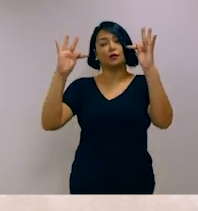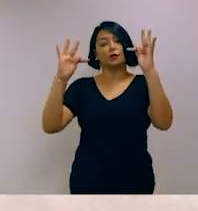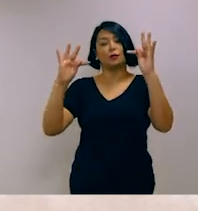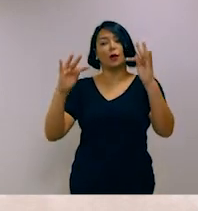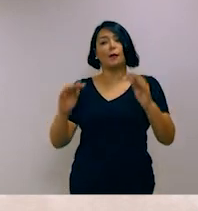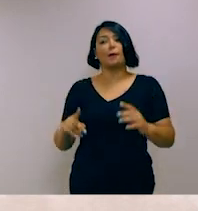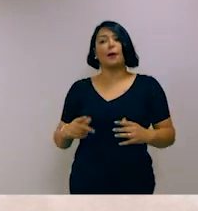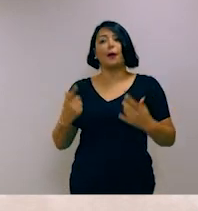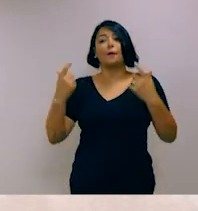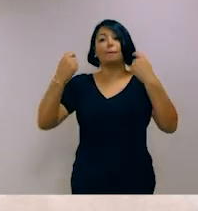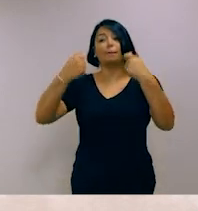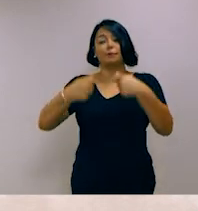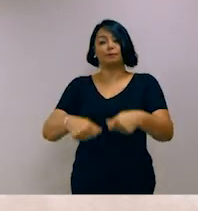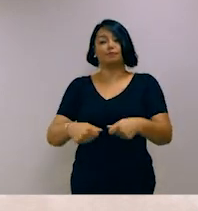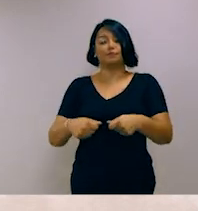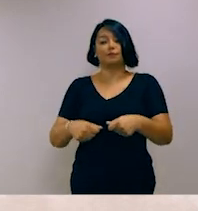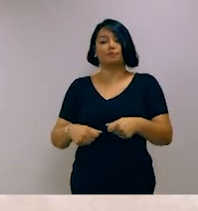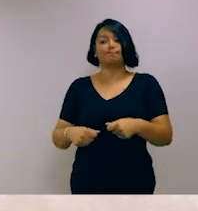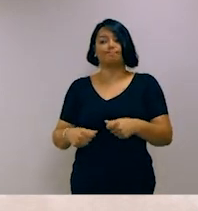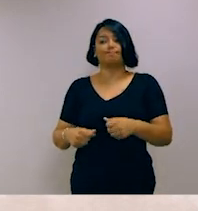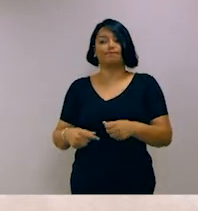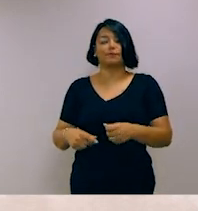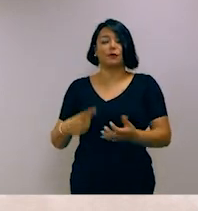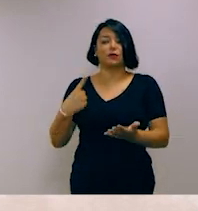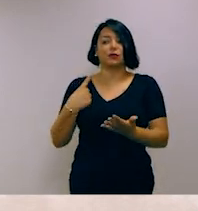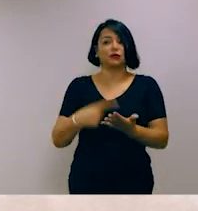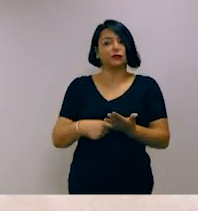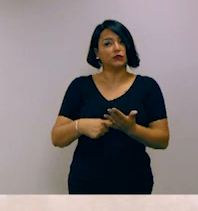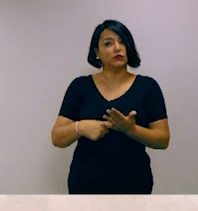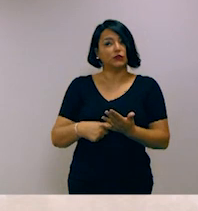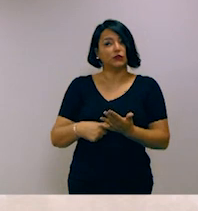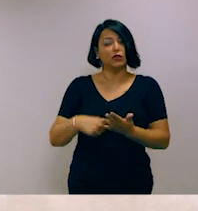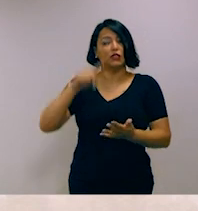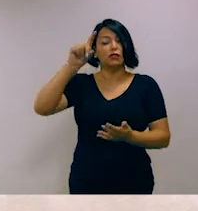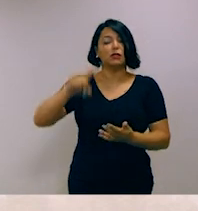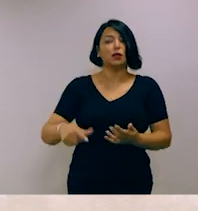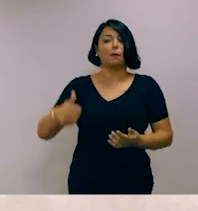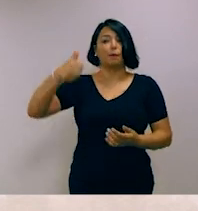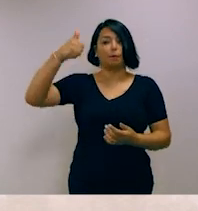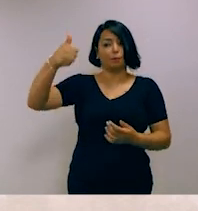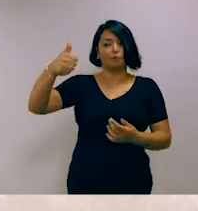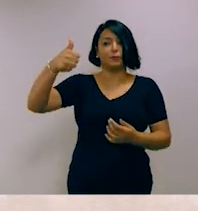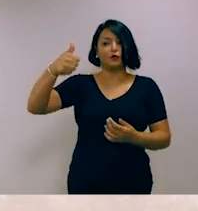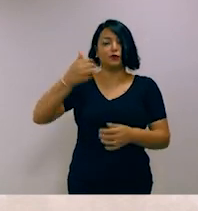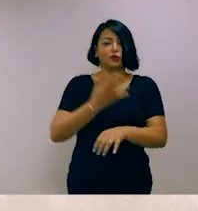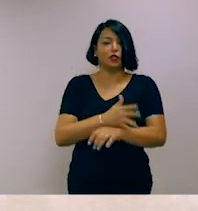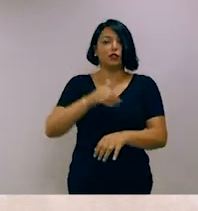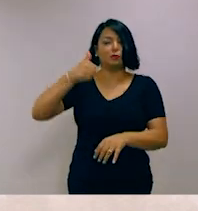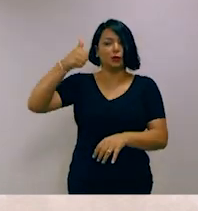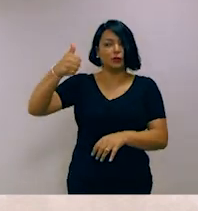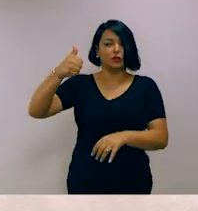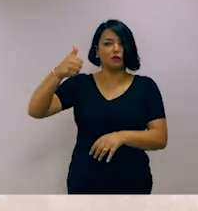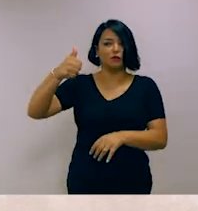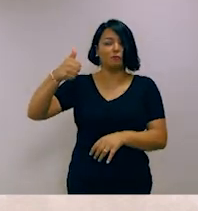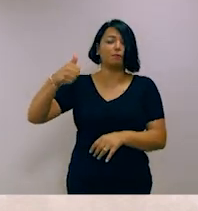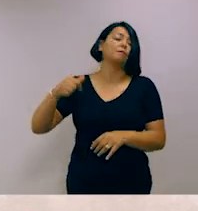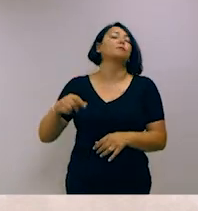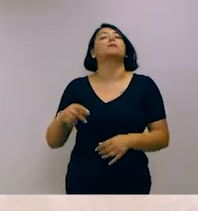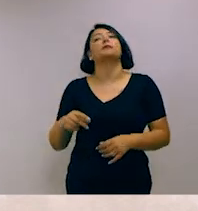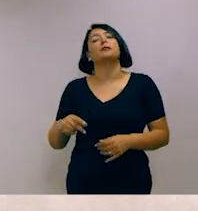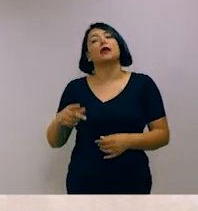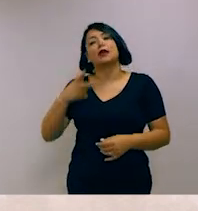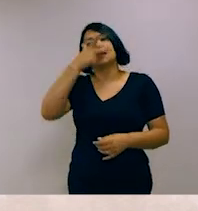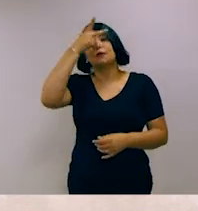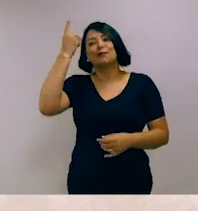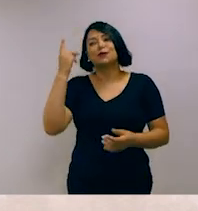technique, the probability, the conditional probability of being positive or receiving a